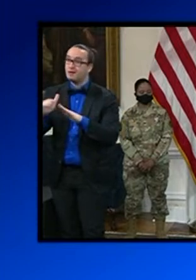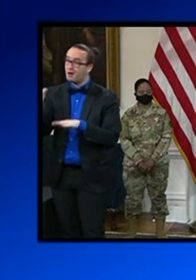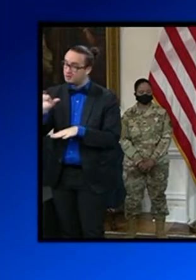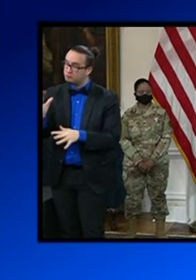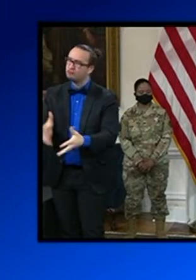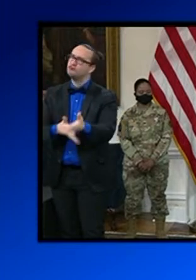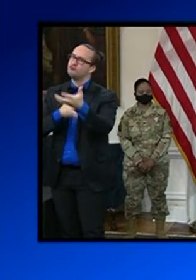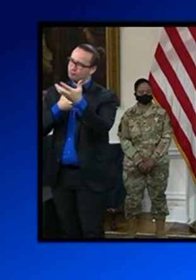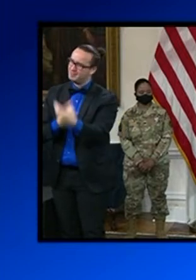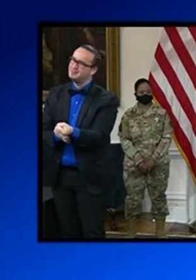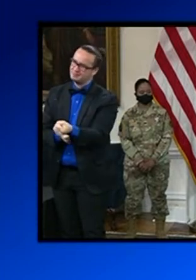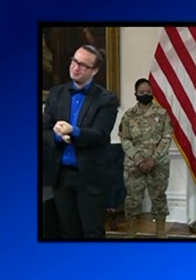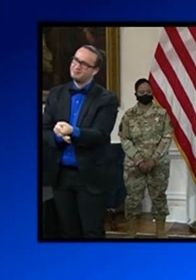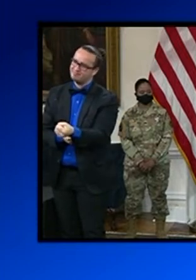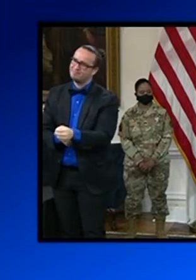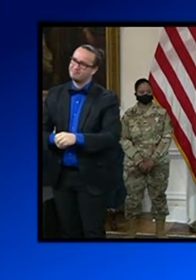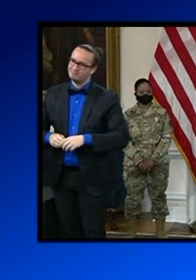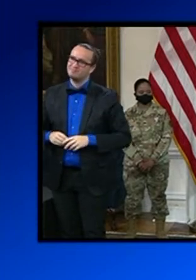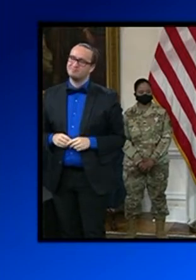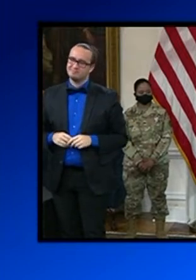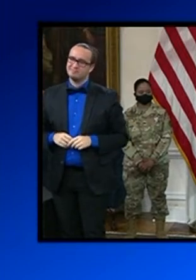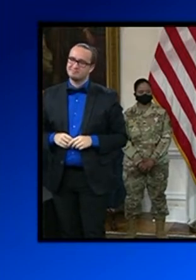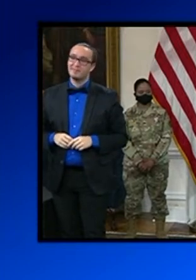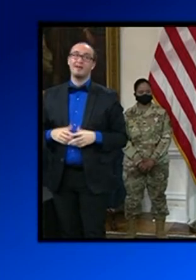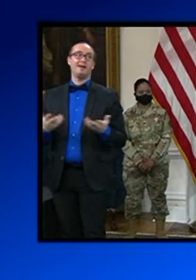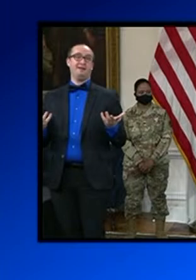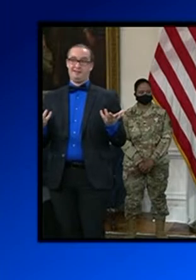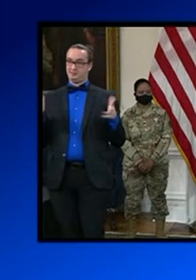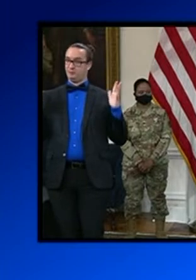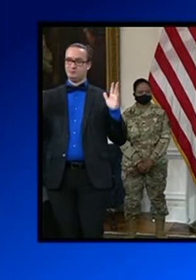Marylanders as possible. Thank you very much.